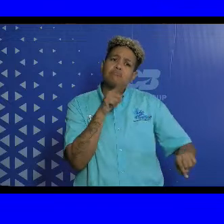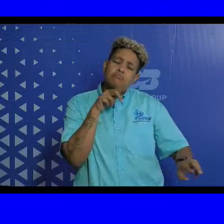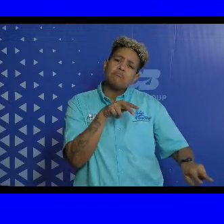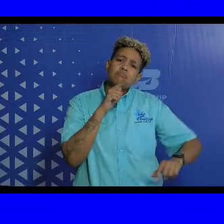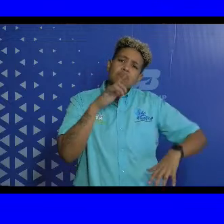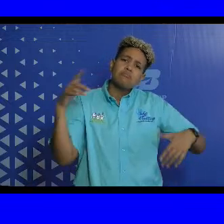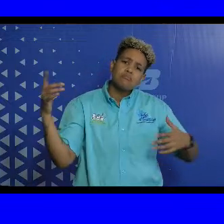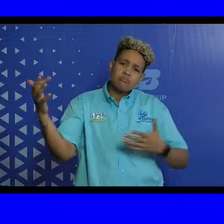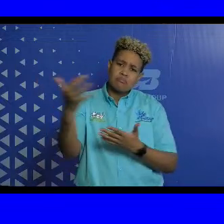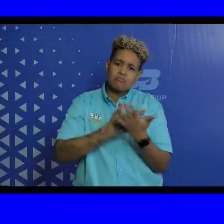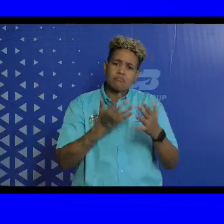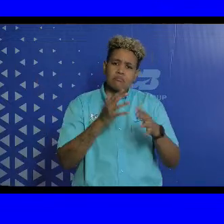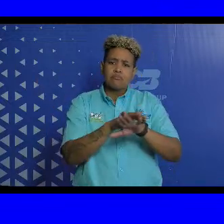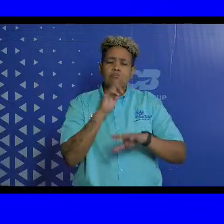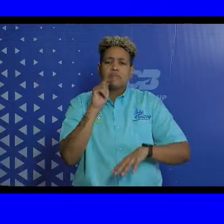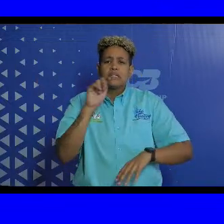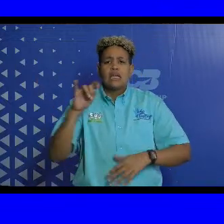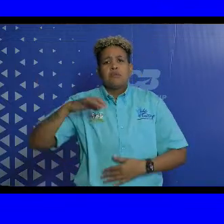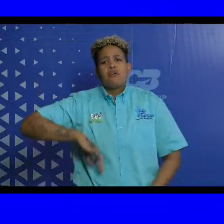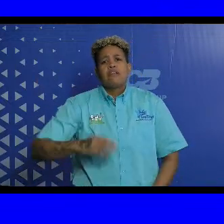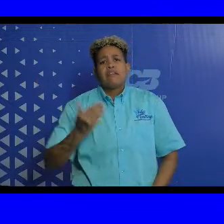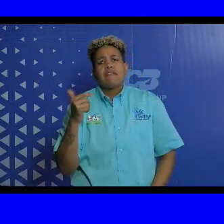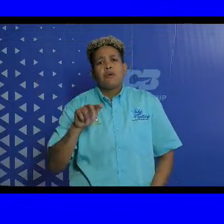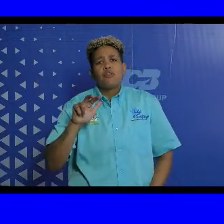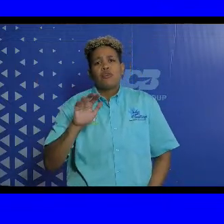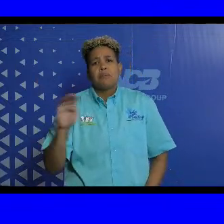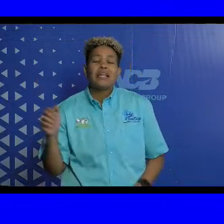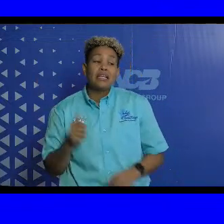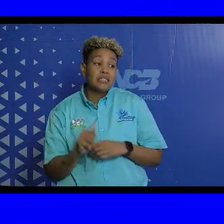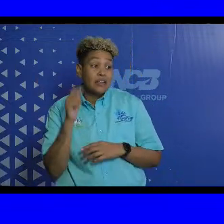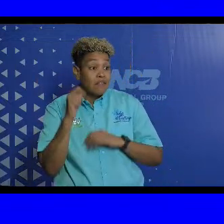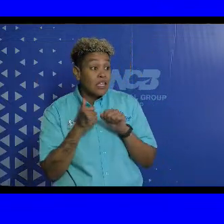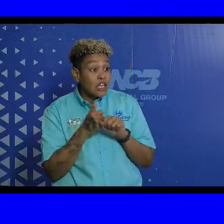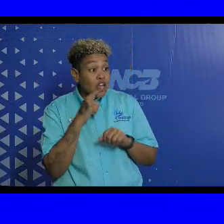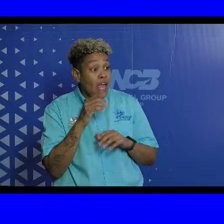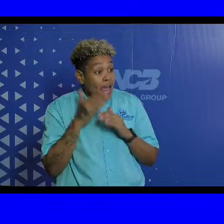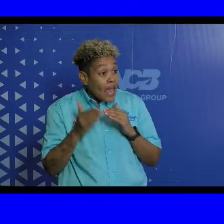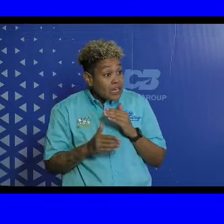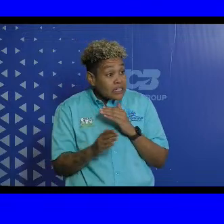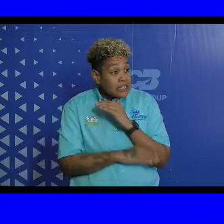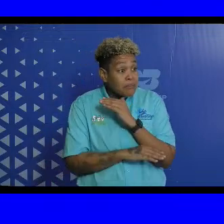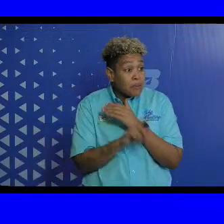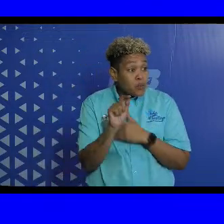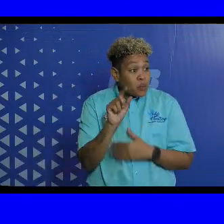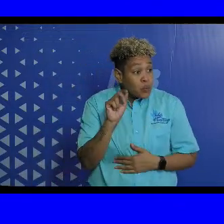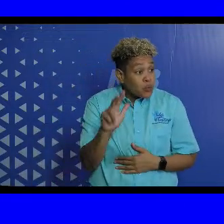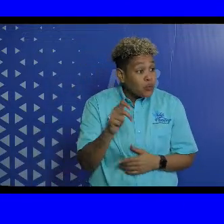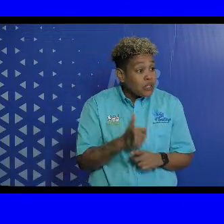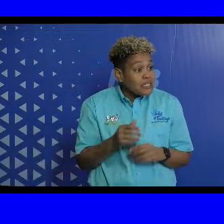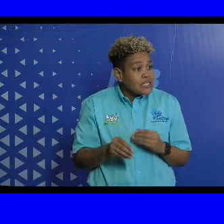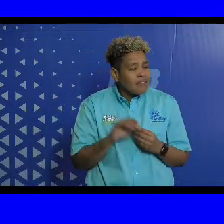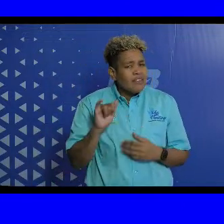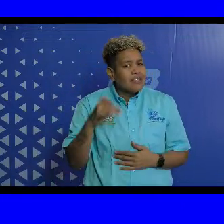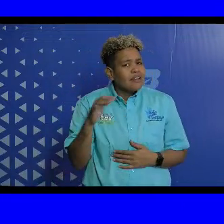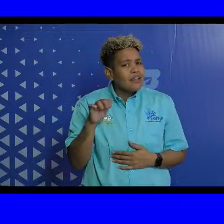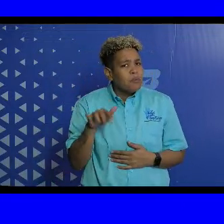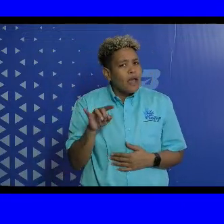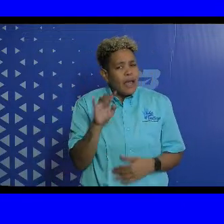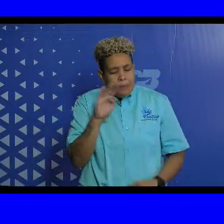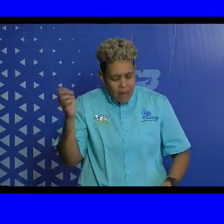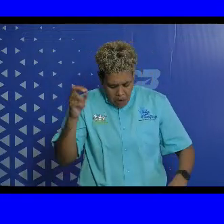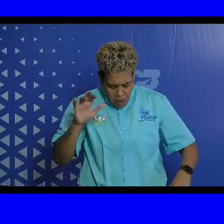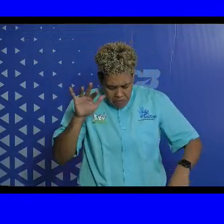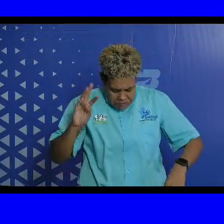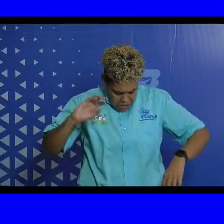reported consolidated net profit of 15.3 billion for the year ended September 2023, and that's a 19.8 billion